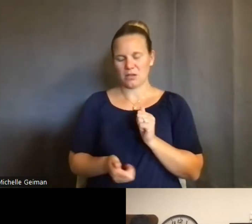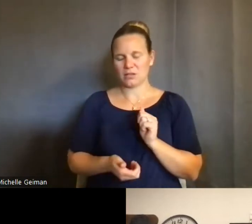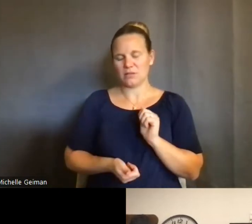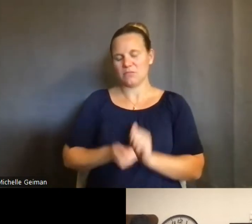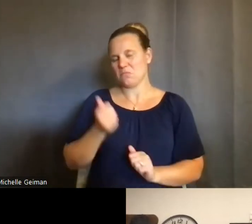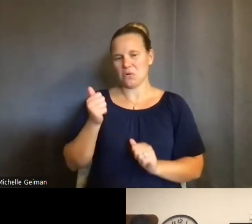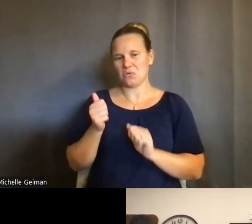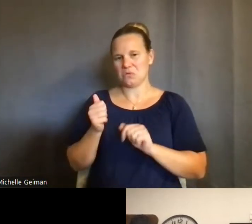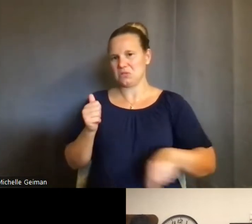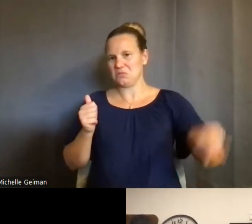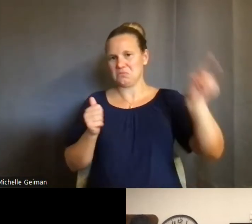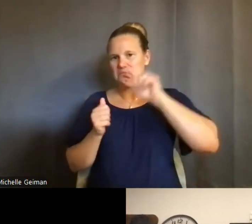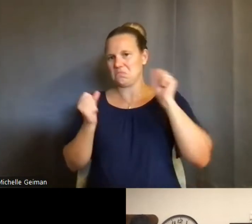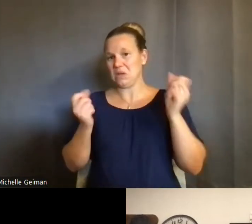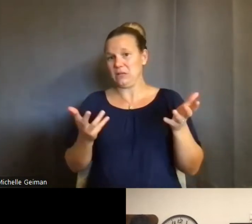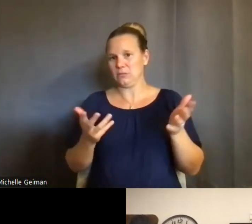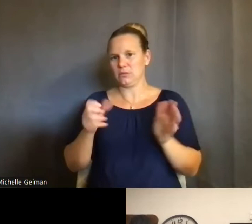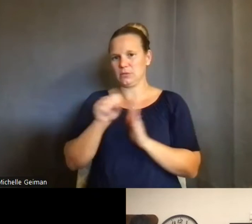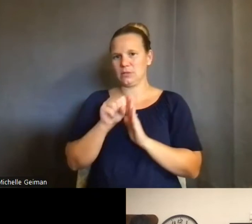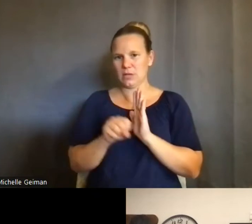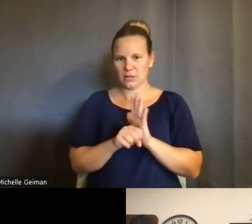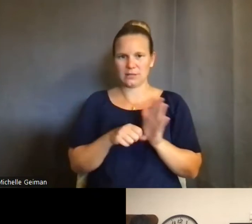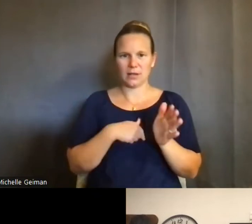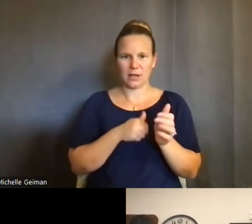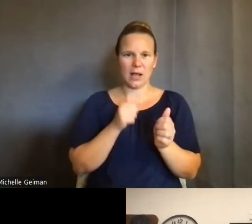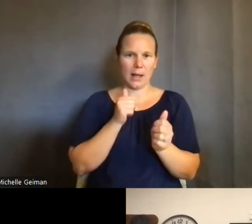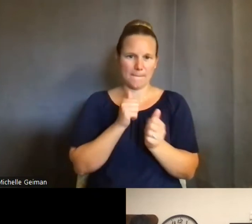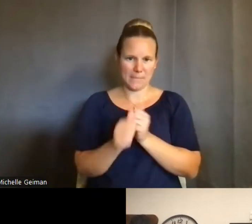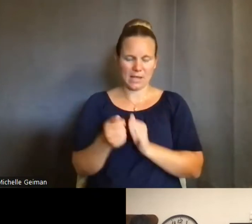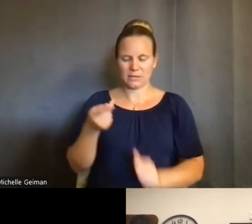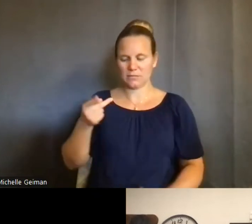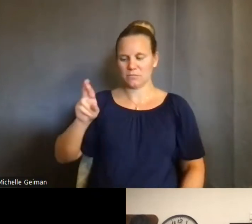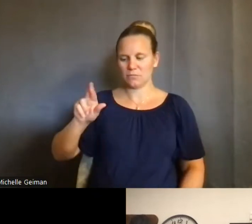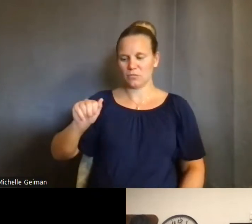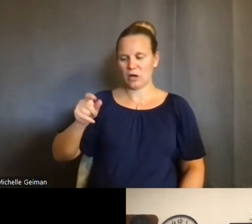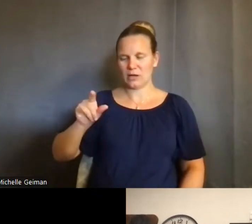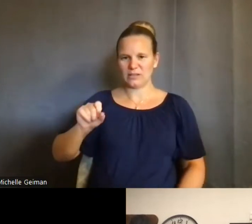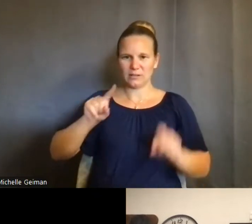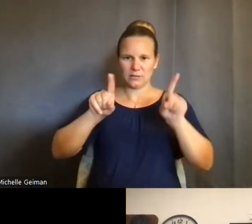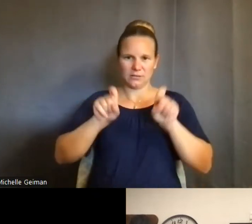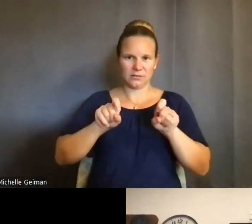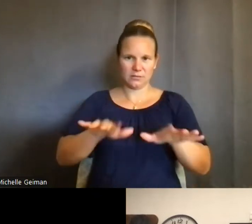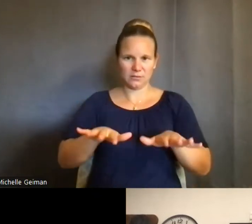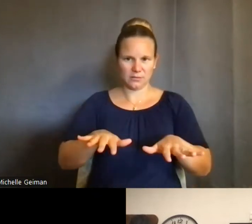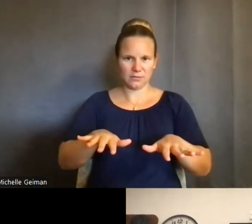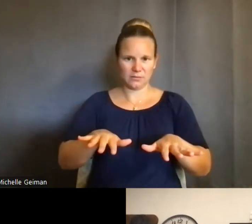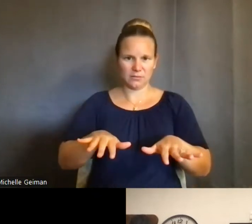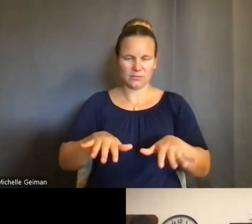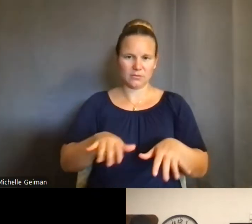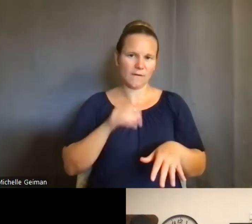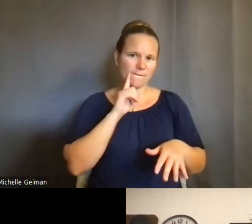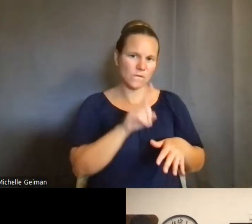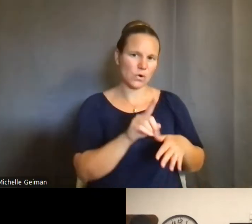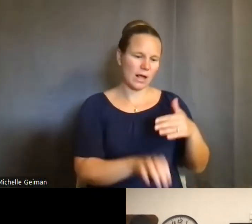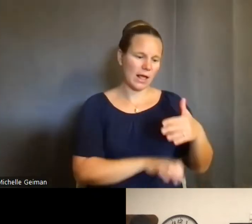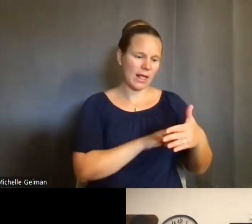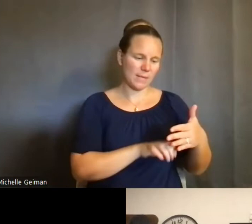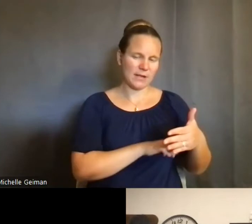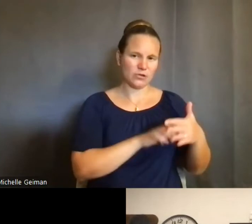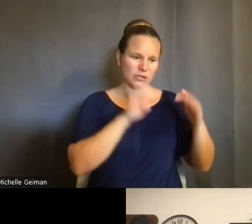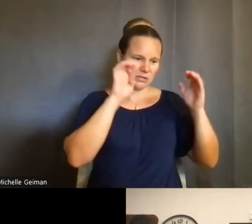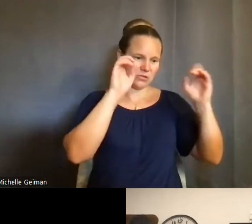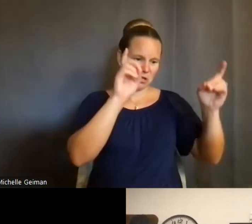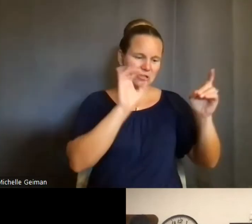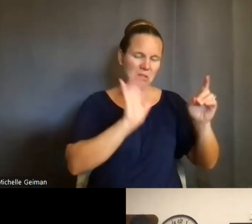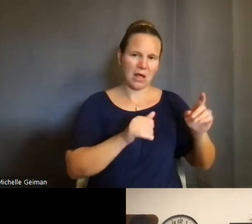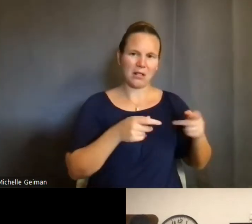qualified certification. And I passed that Praxis 2 content knowledge in elementary education, which allowed me to